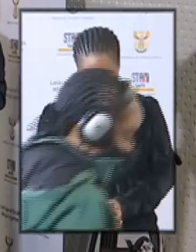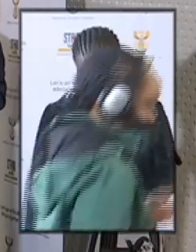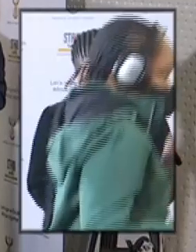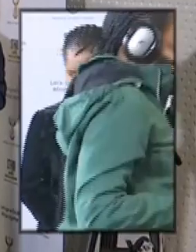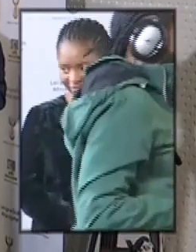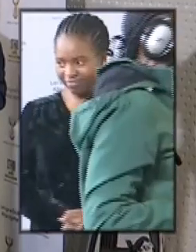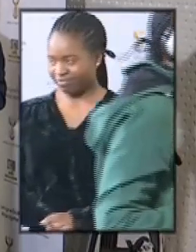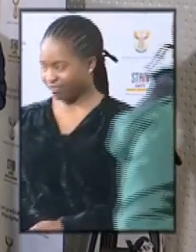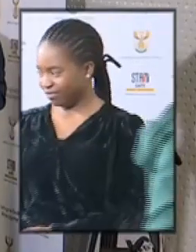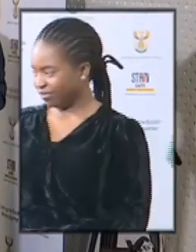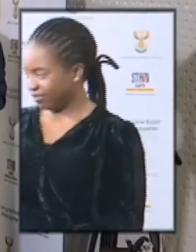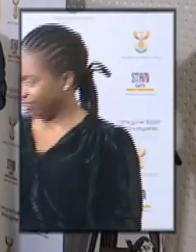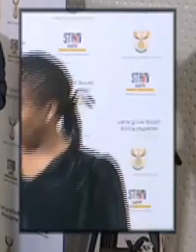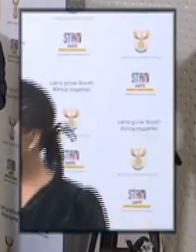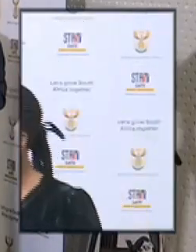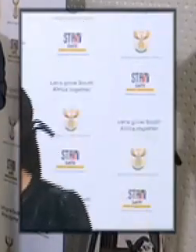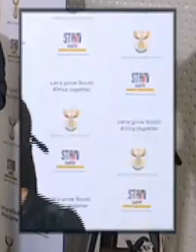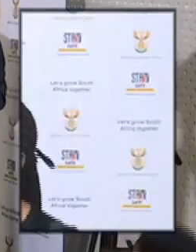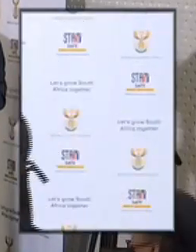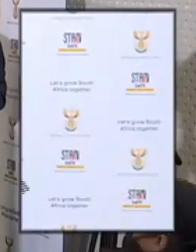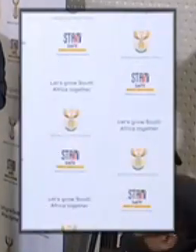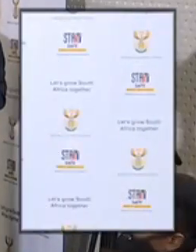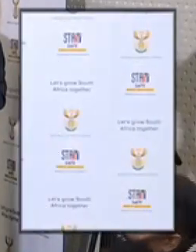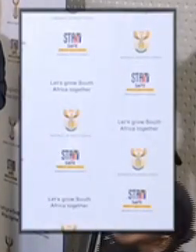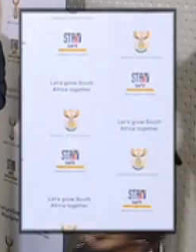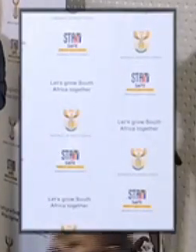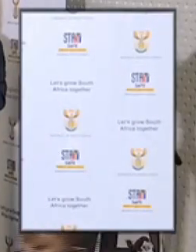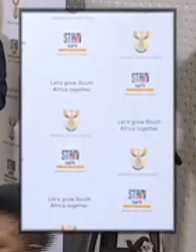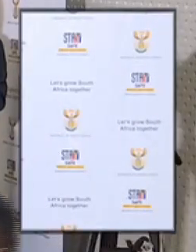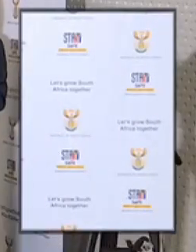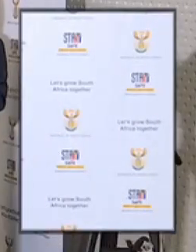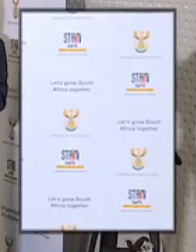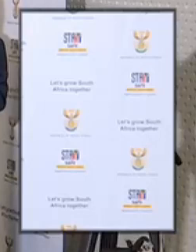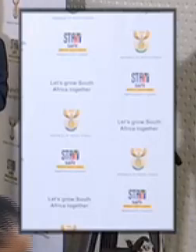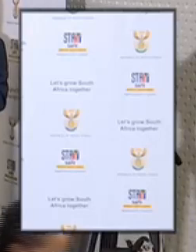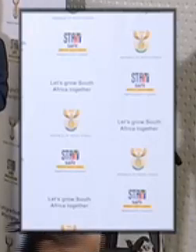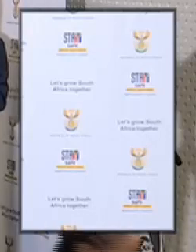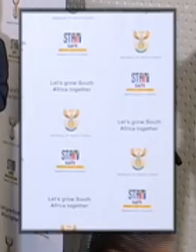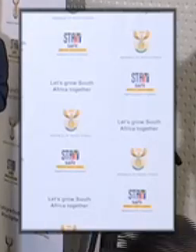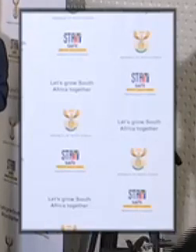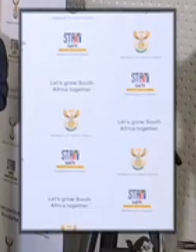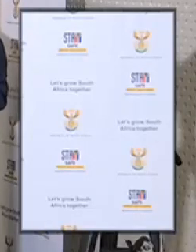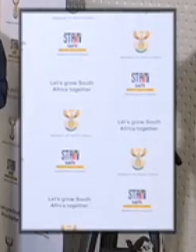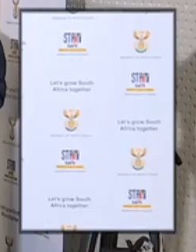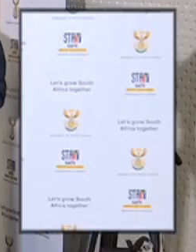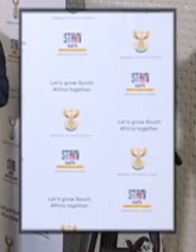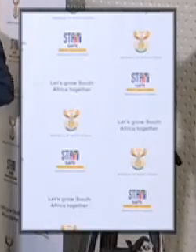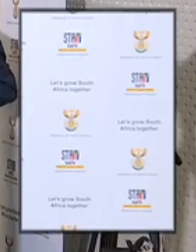Hello.